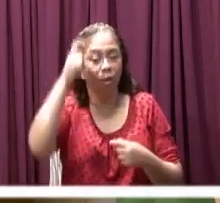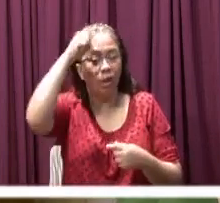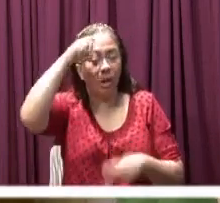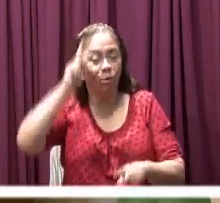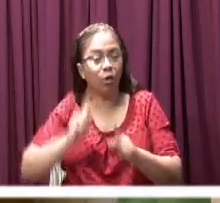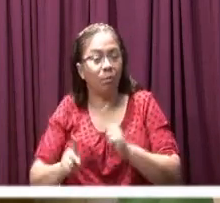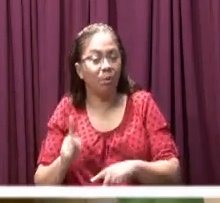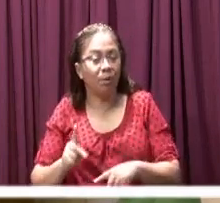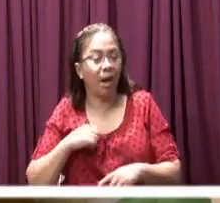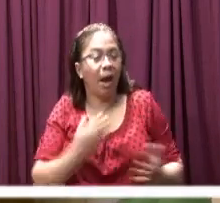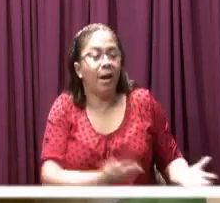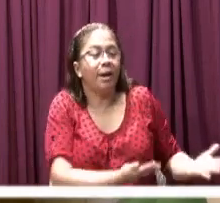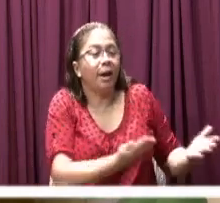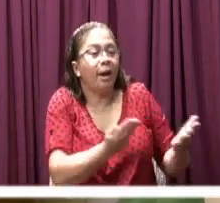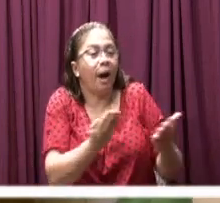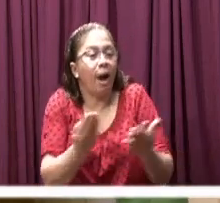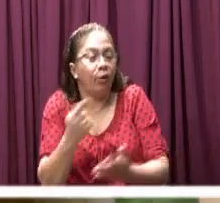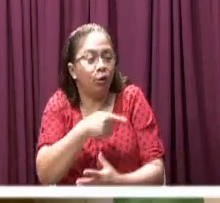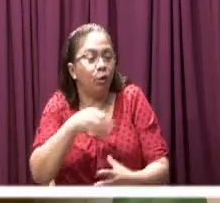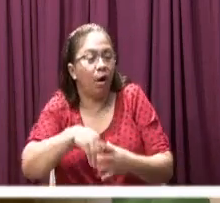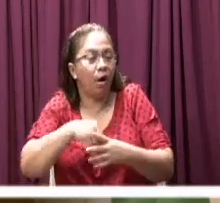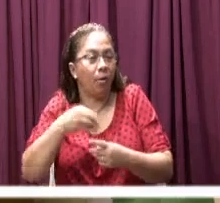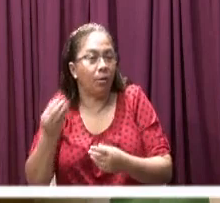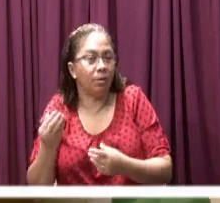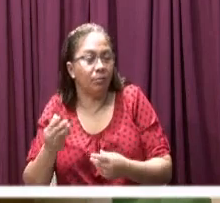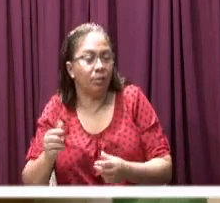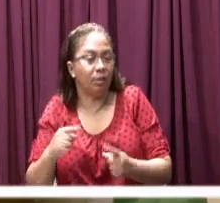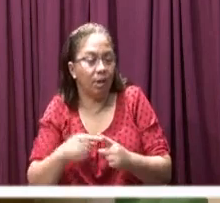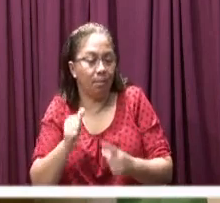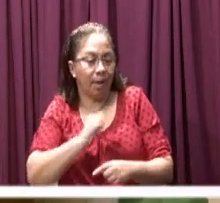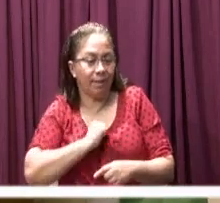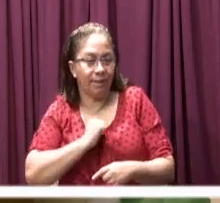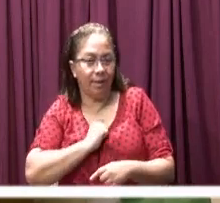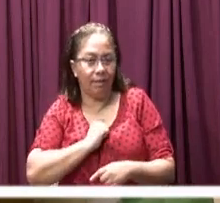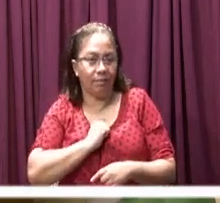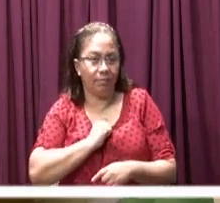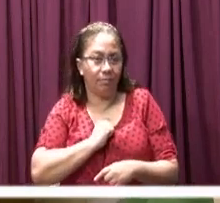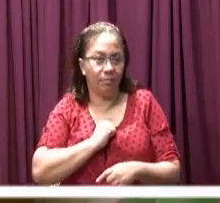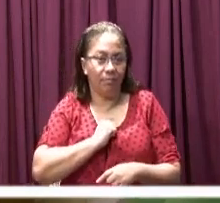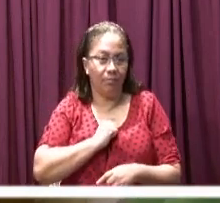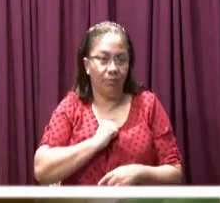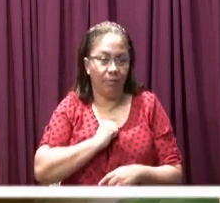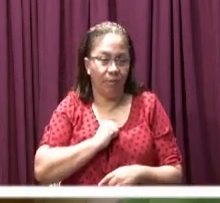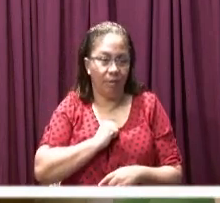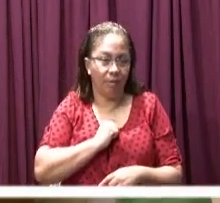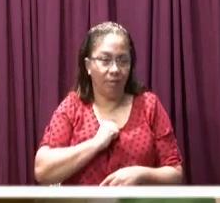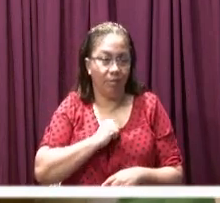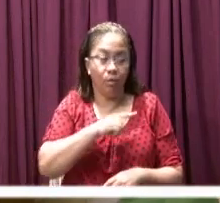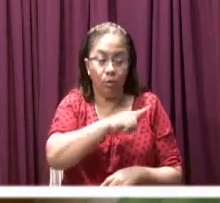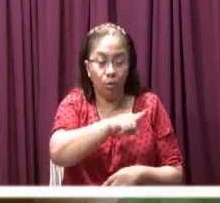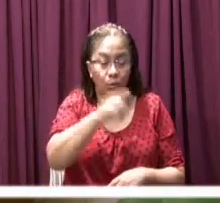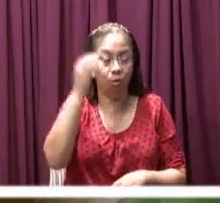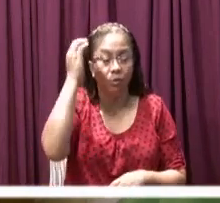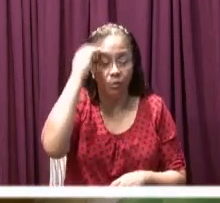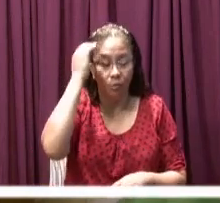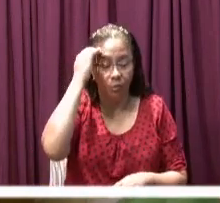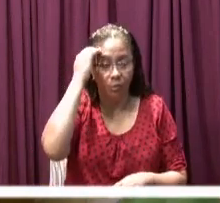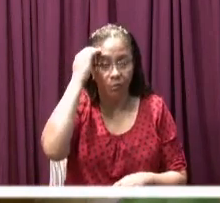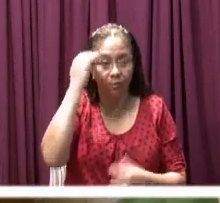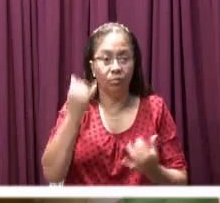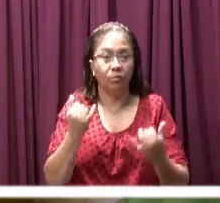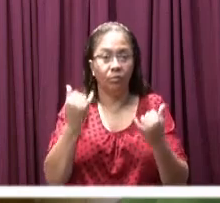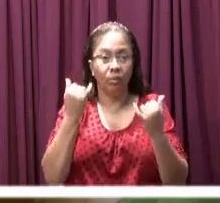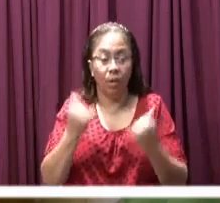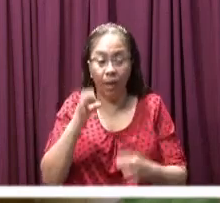how I carried you on eagle's wings and brought you to myself. From this you know that